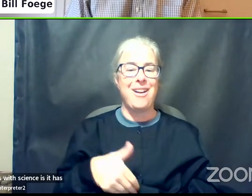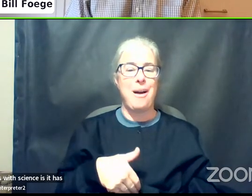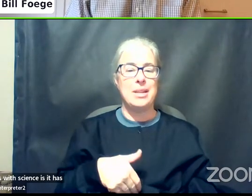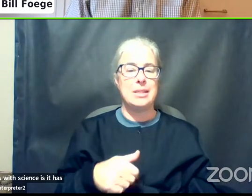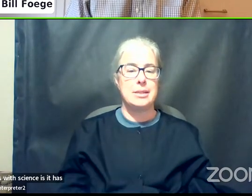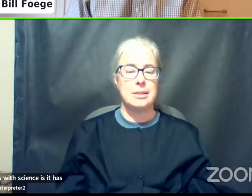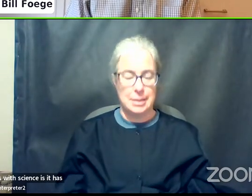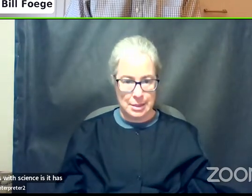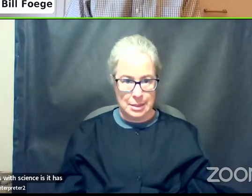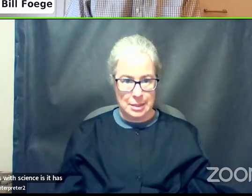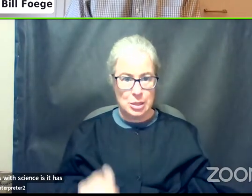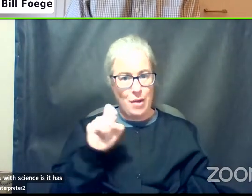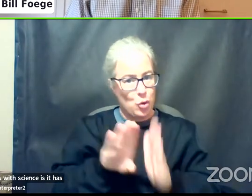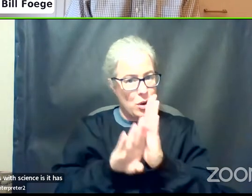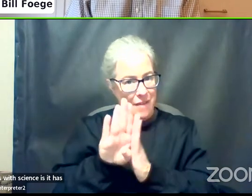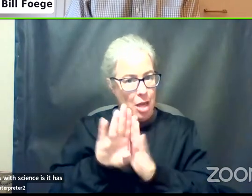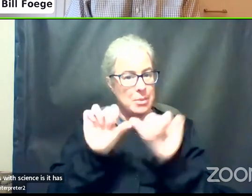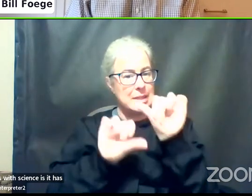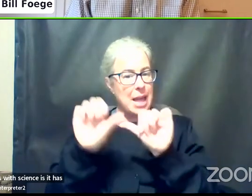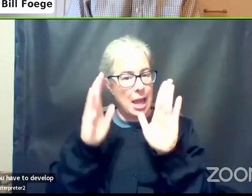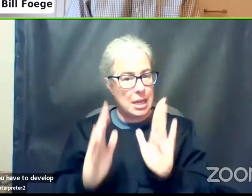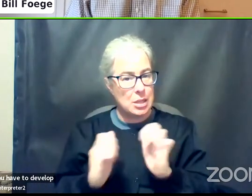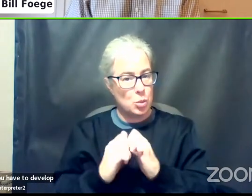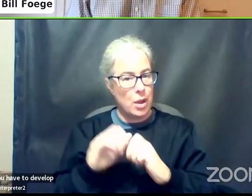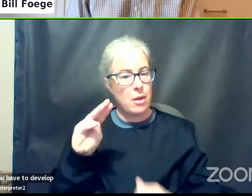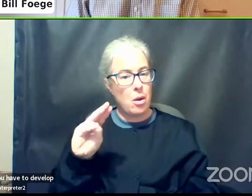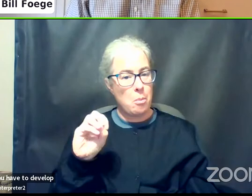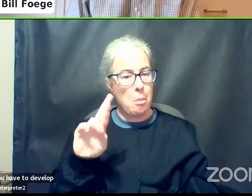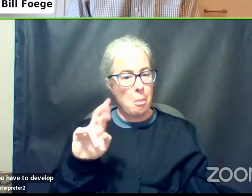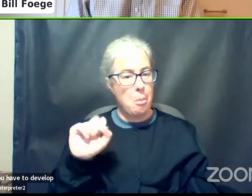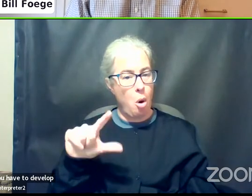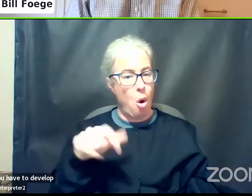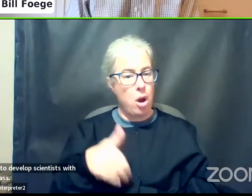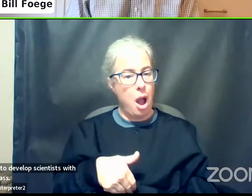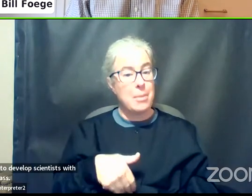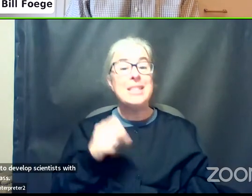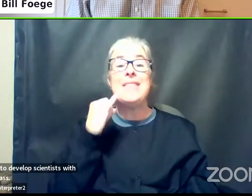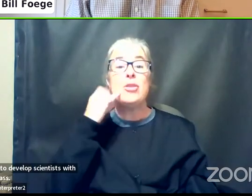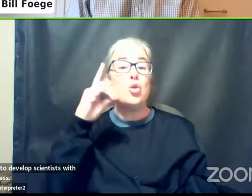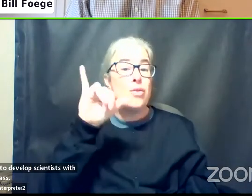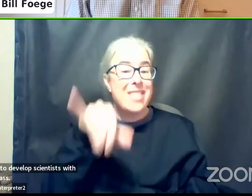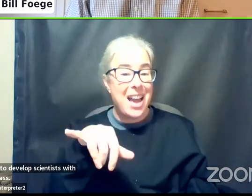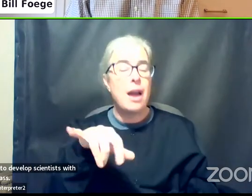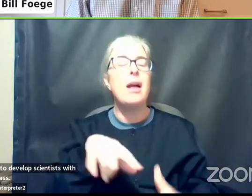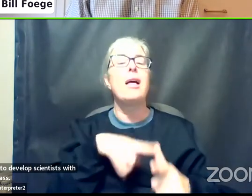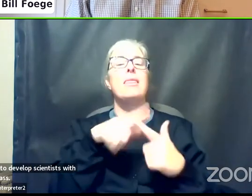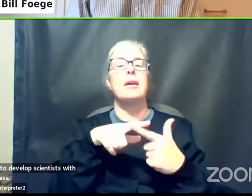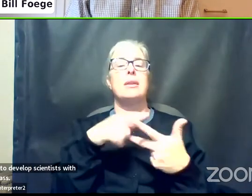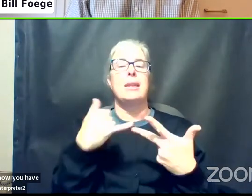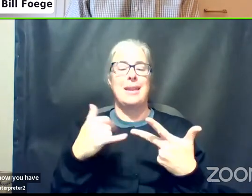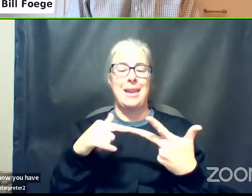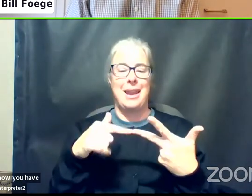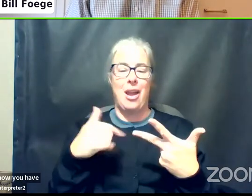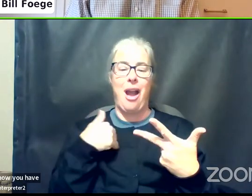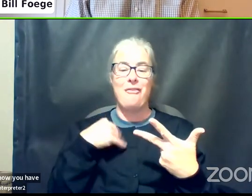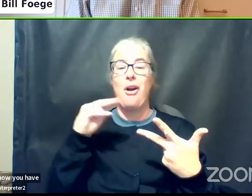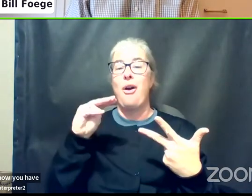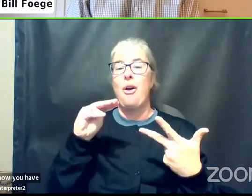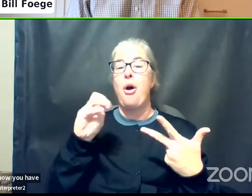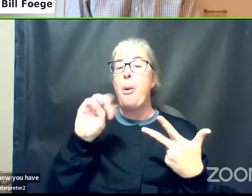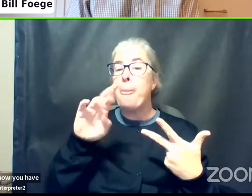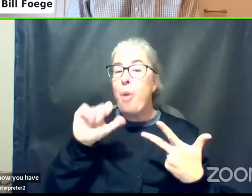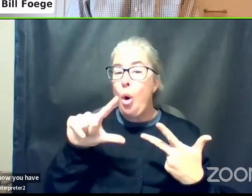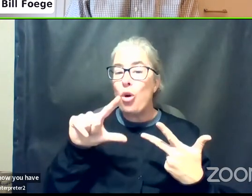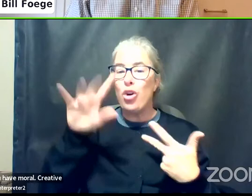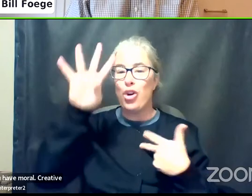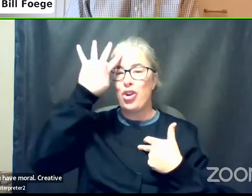and so you have to develop scientists with the moral compass and when you do this now you have moral creative common